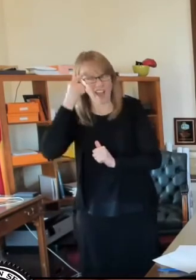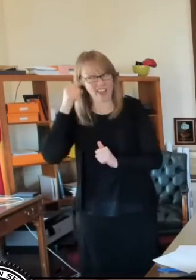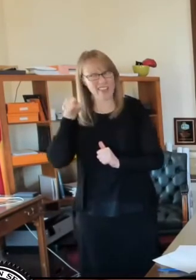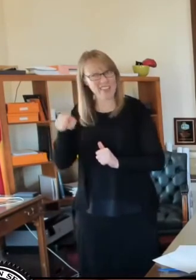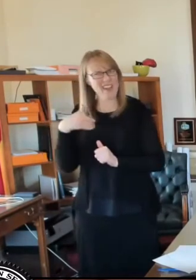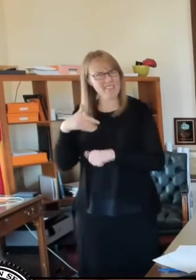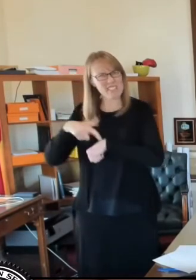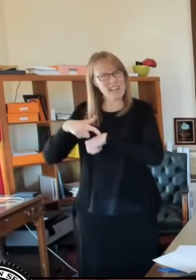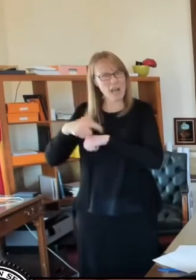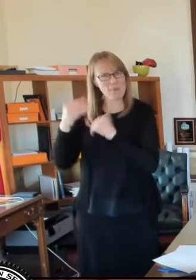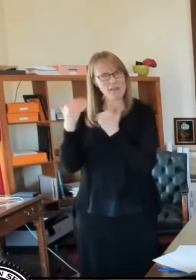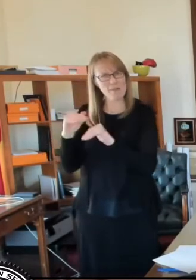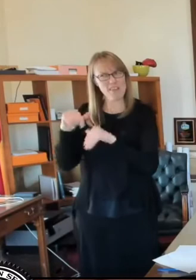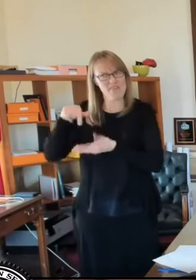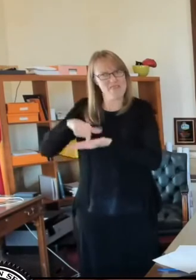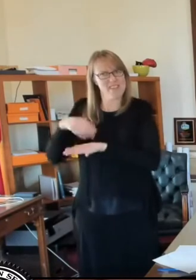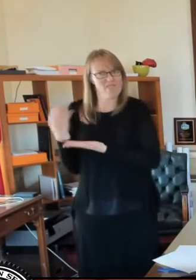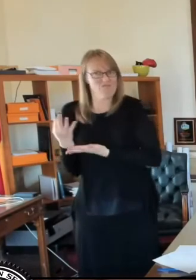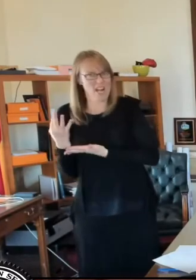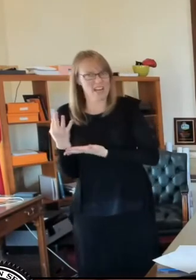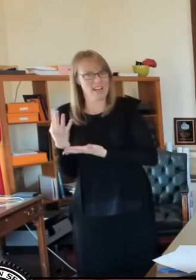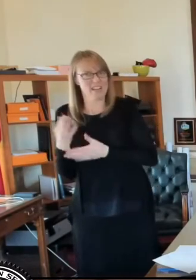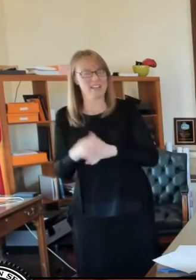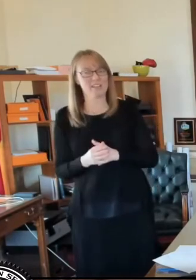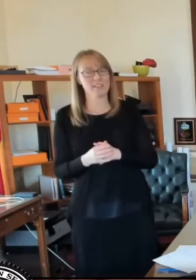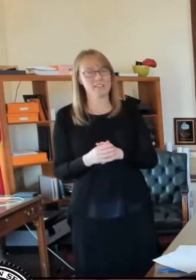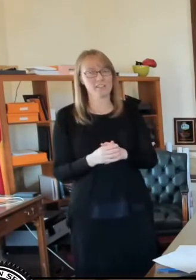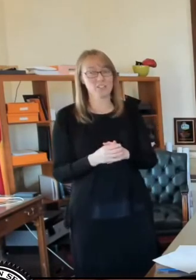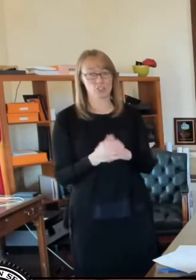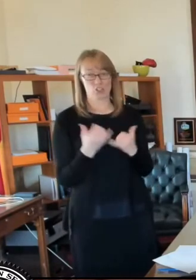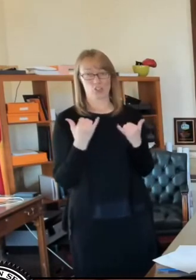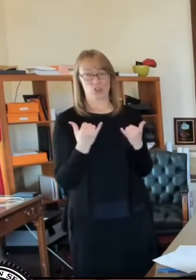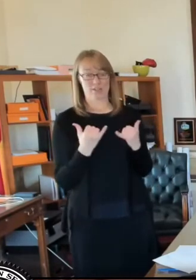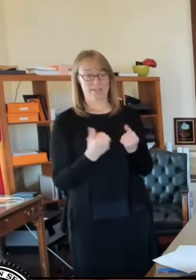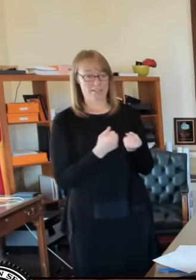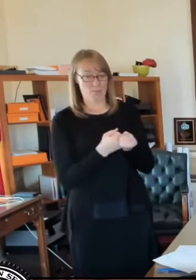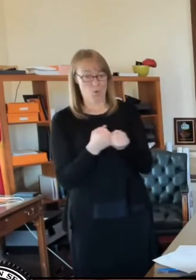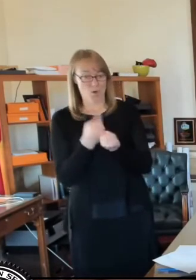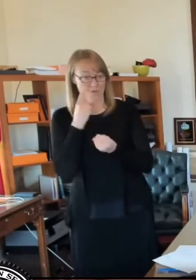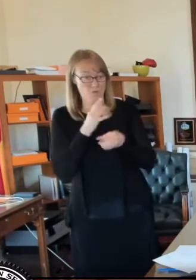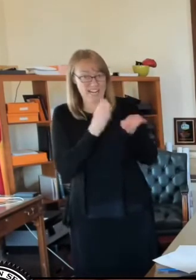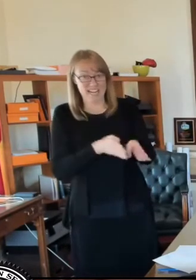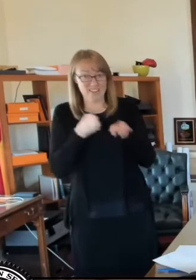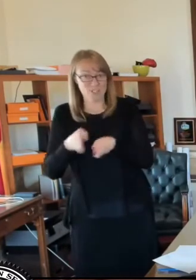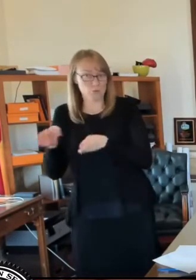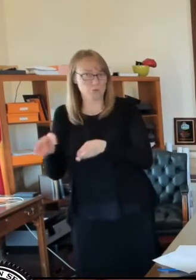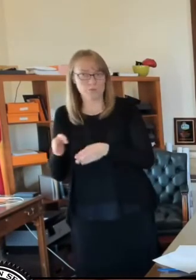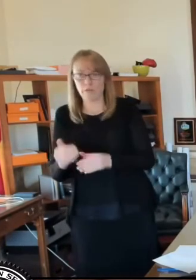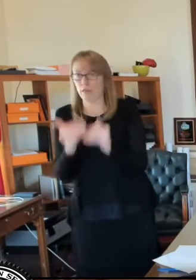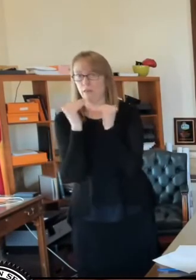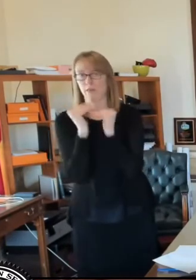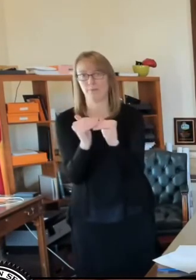that. But right now, there's very little support for people. And so laying off another